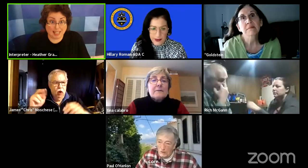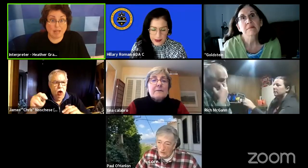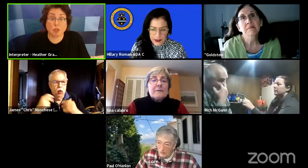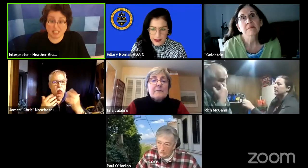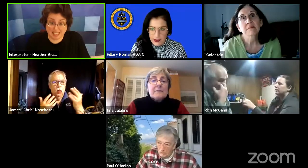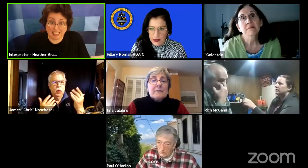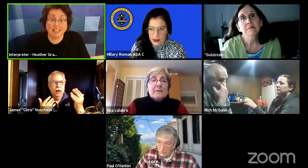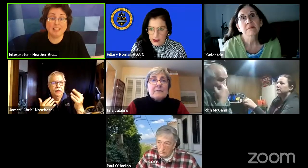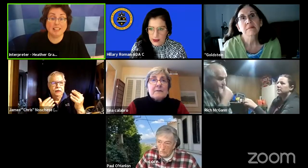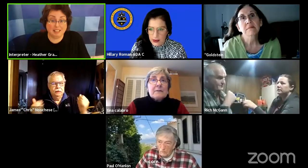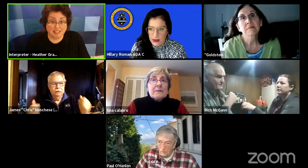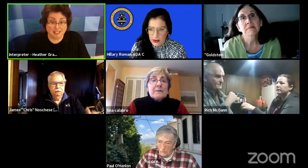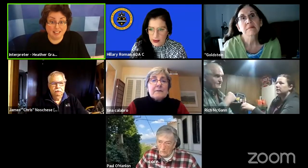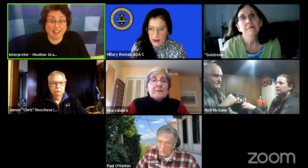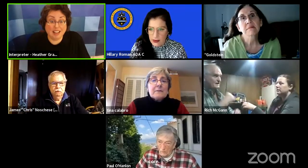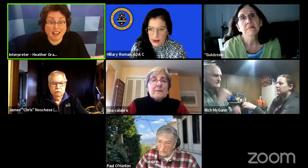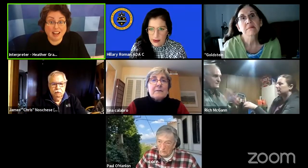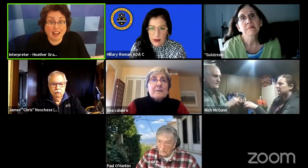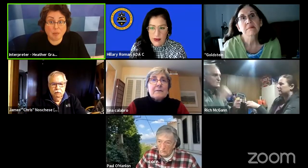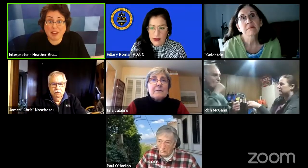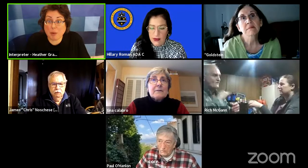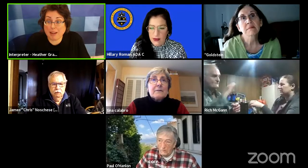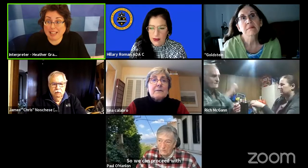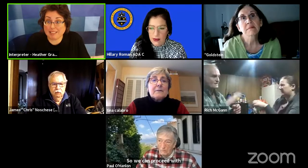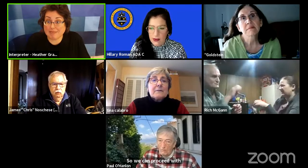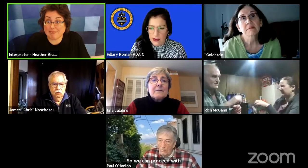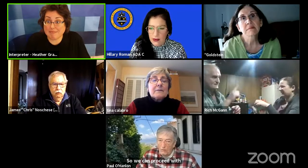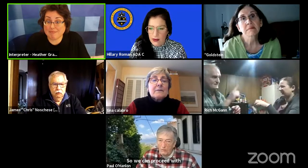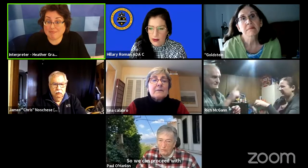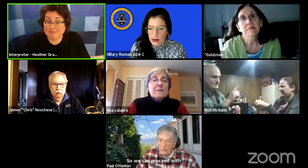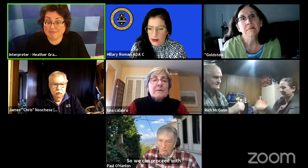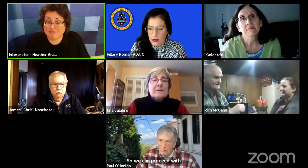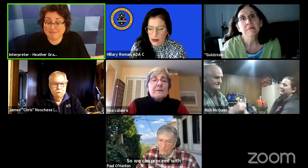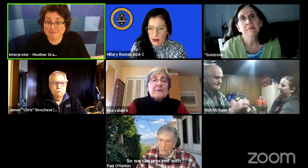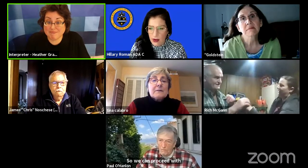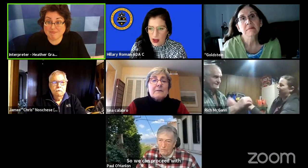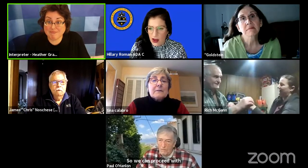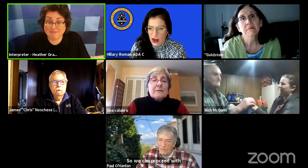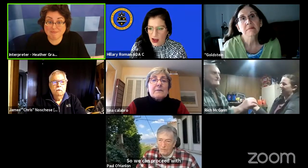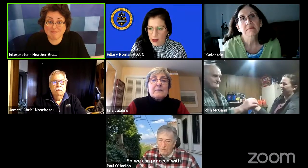So we can proceed without waiting.